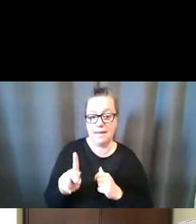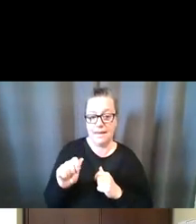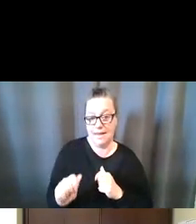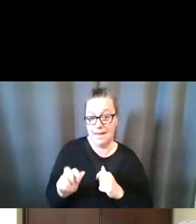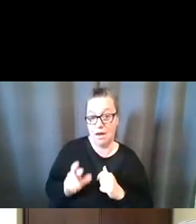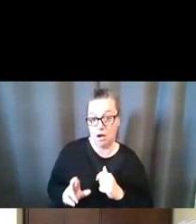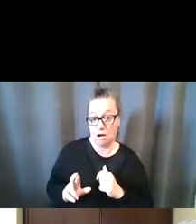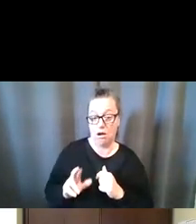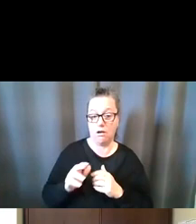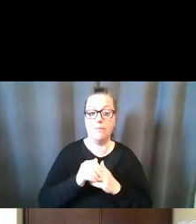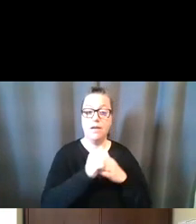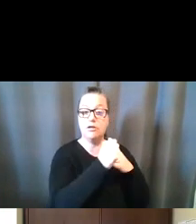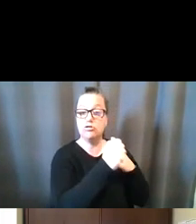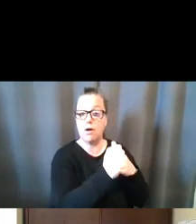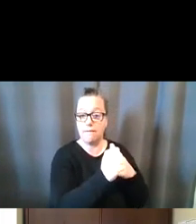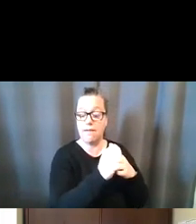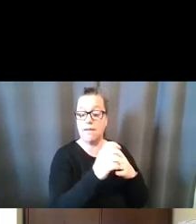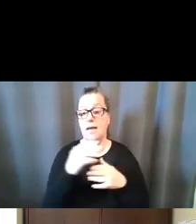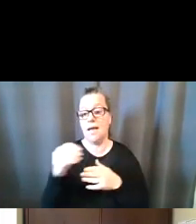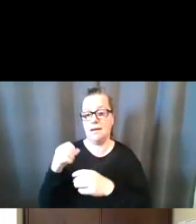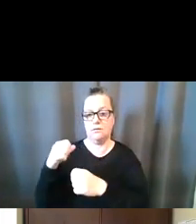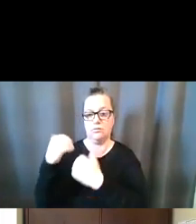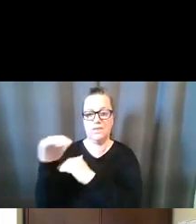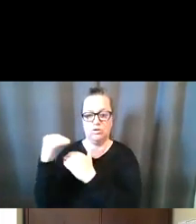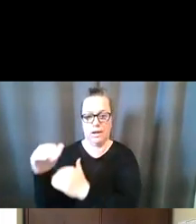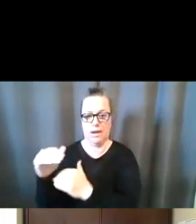driving forces and our restraining forces.